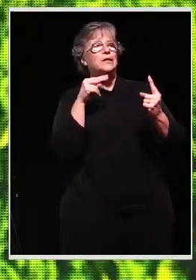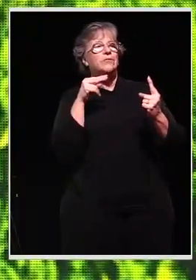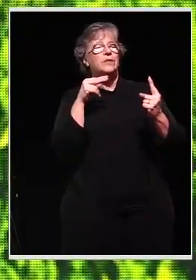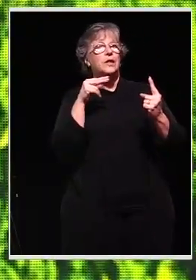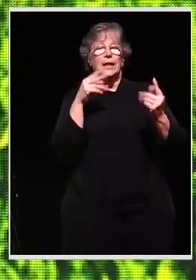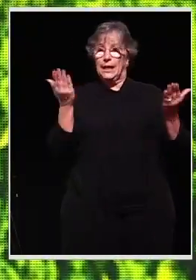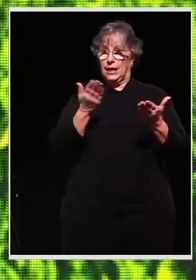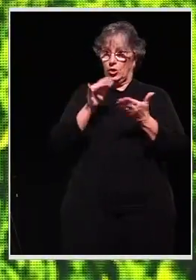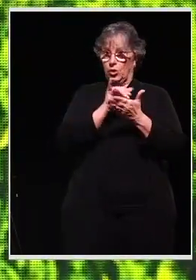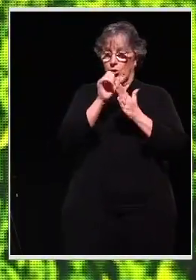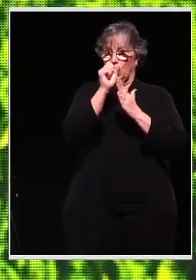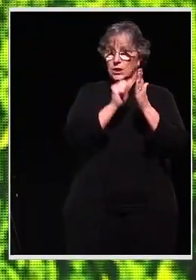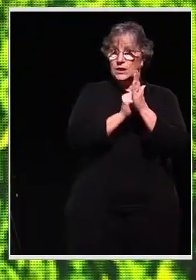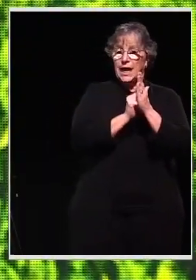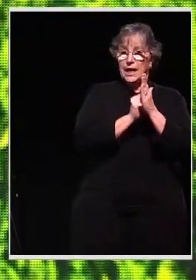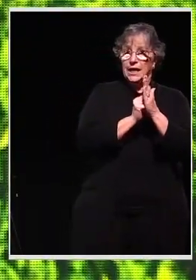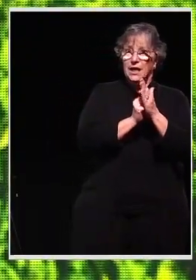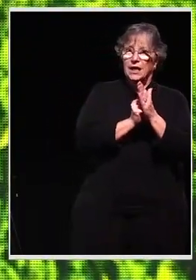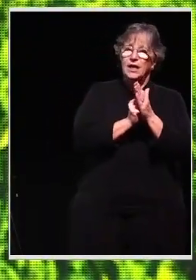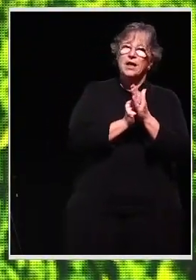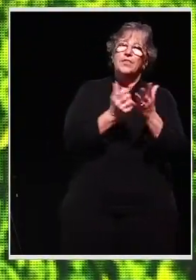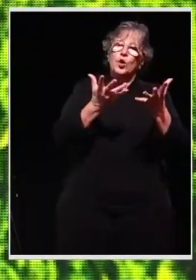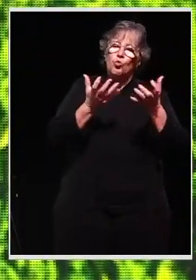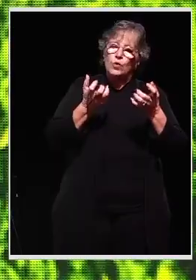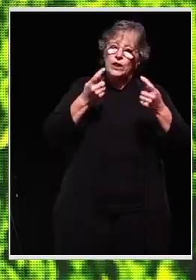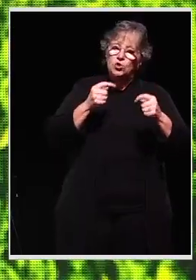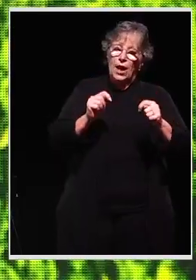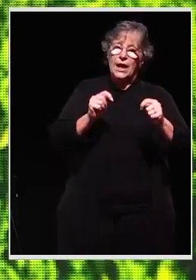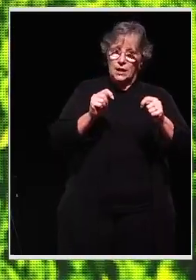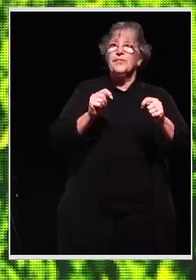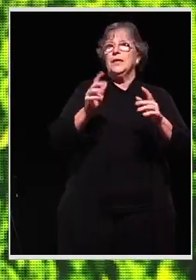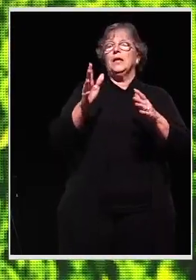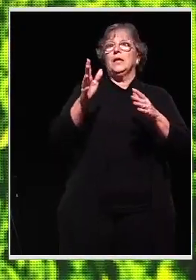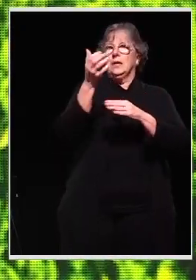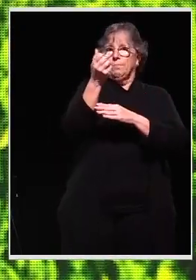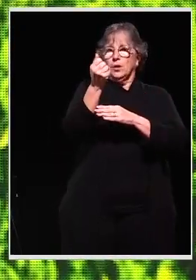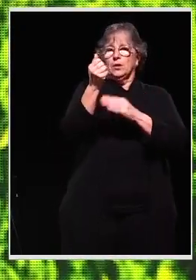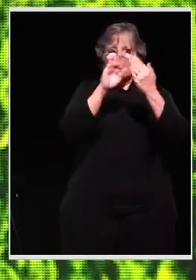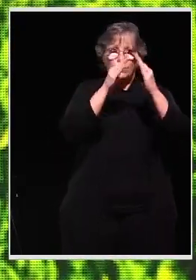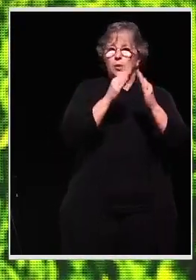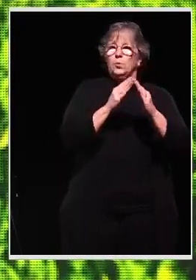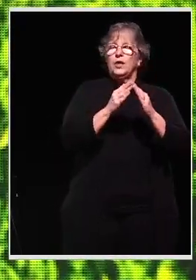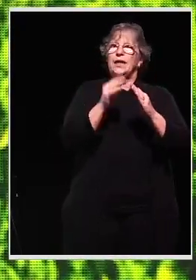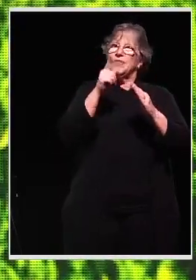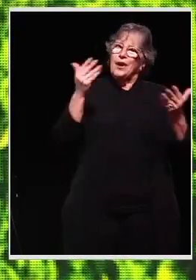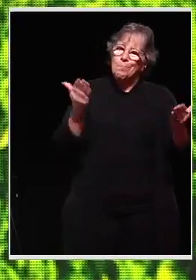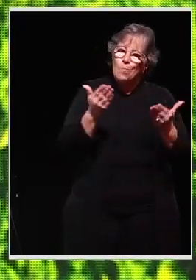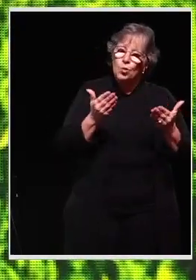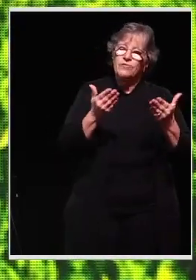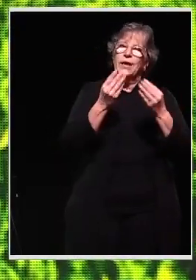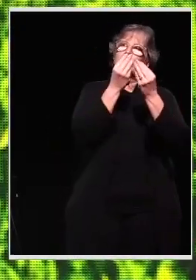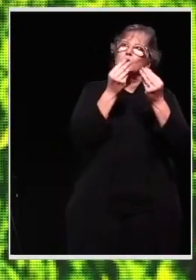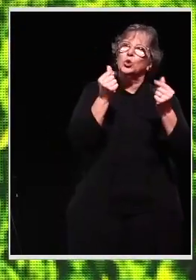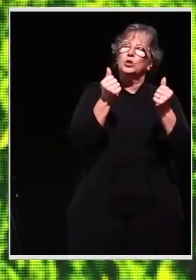York State is a real ambition among the dairy community to motivate solutions that are